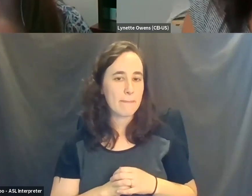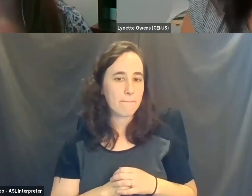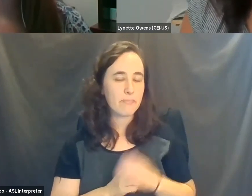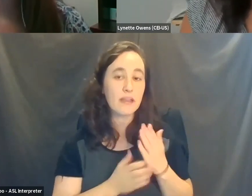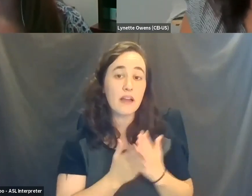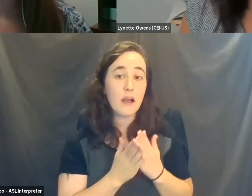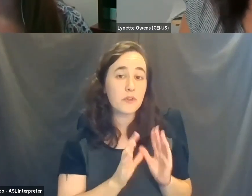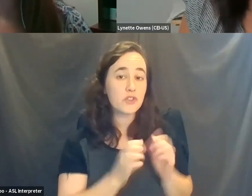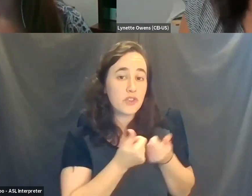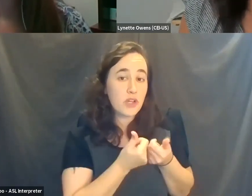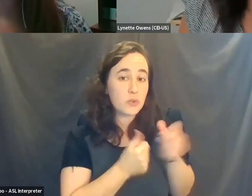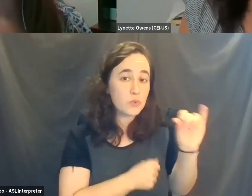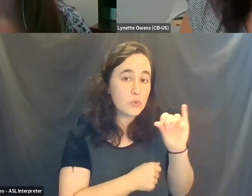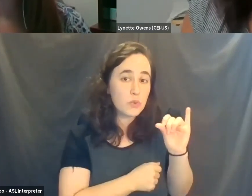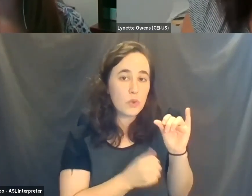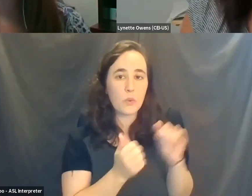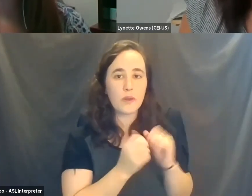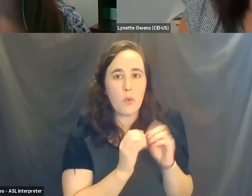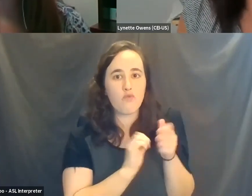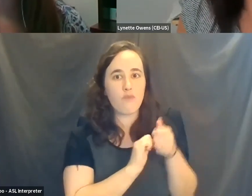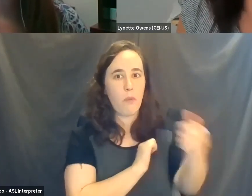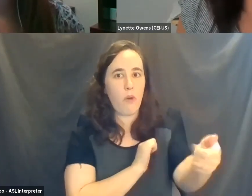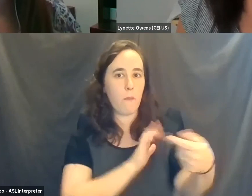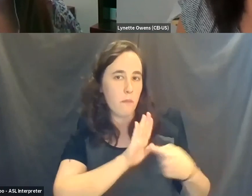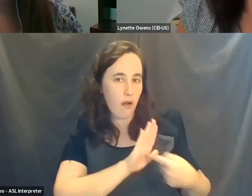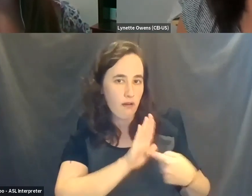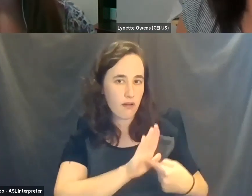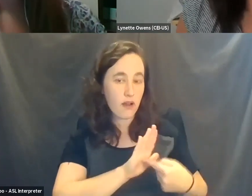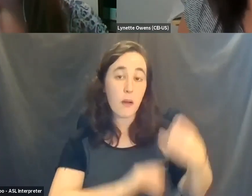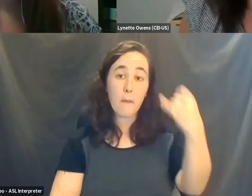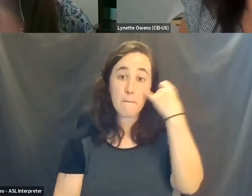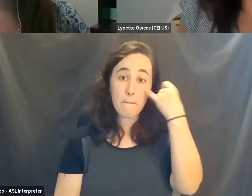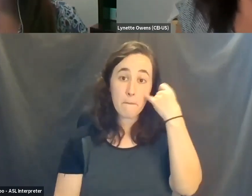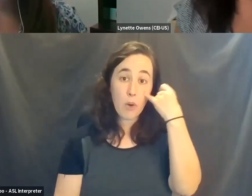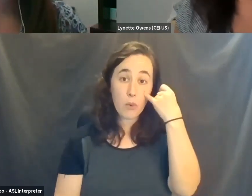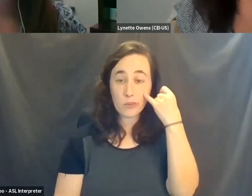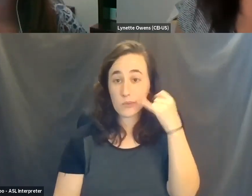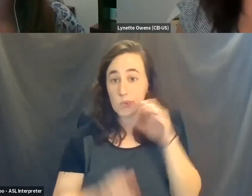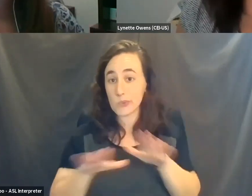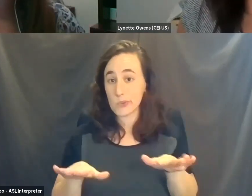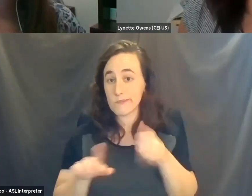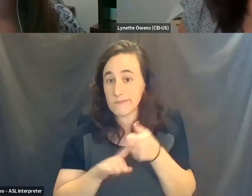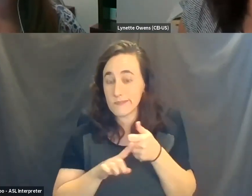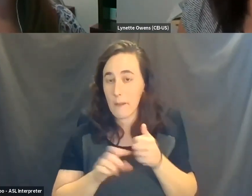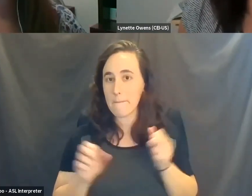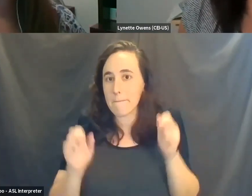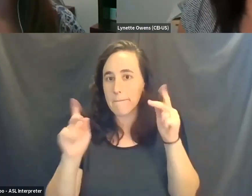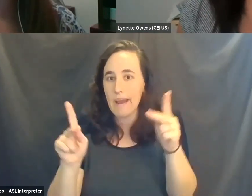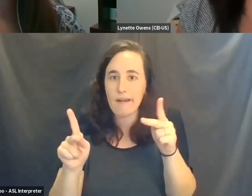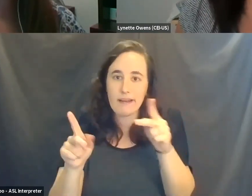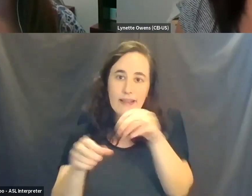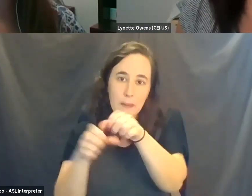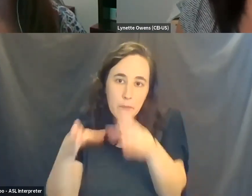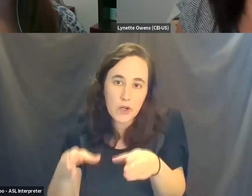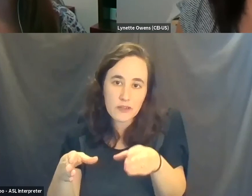remote models. And even if kids go back in person, but then doing things remotely at home afterwards,